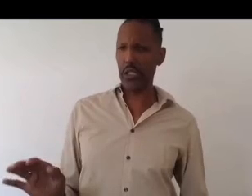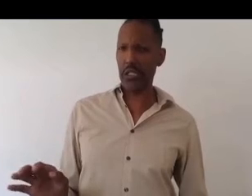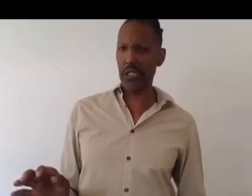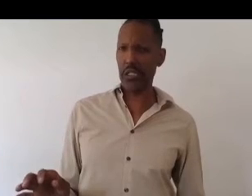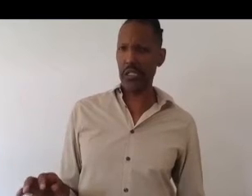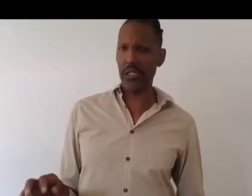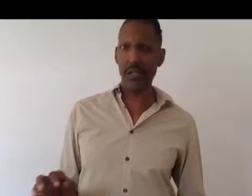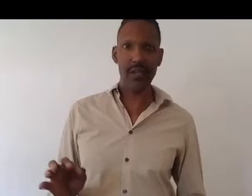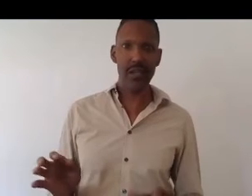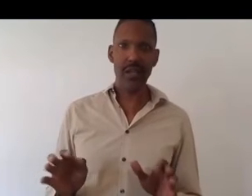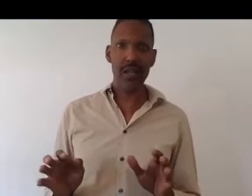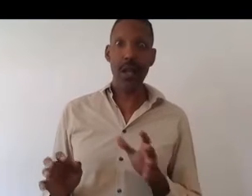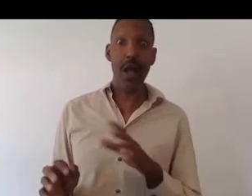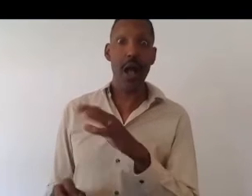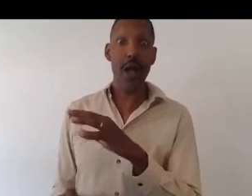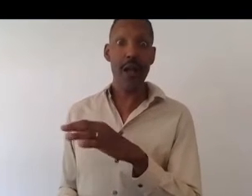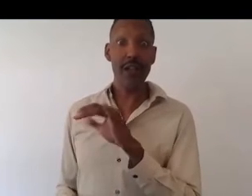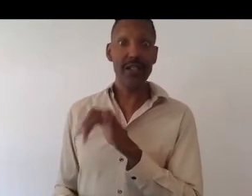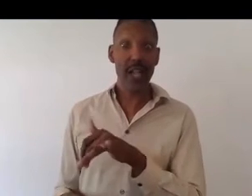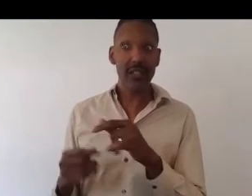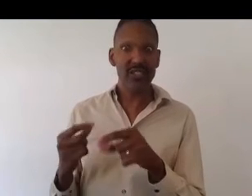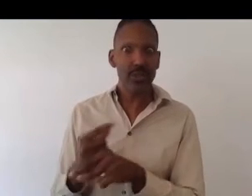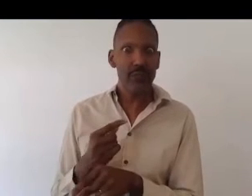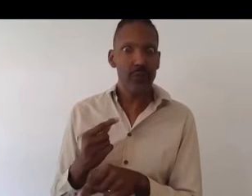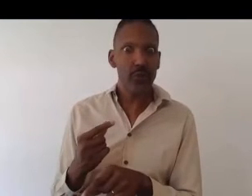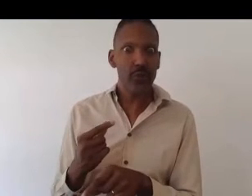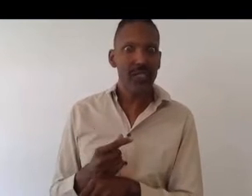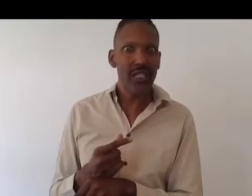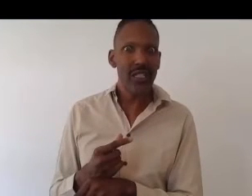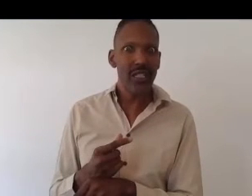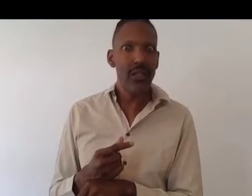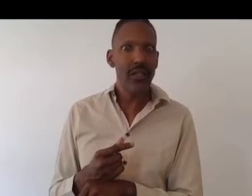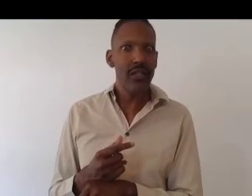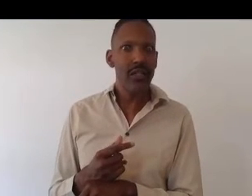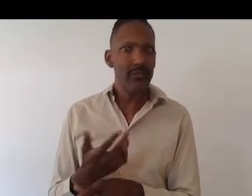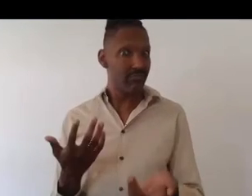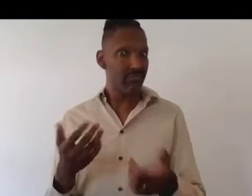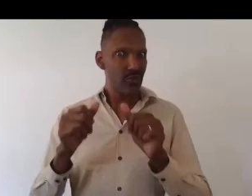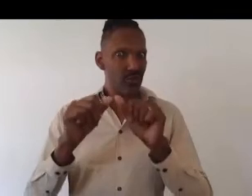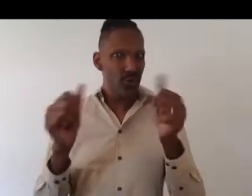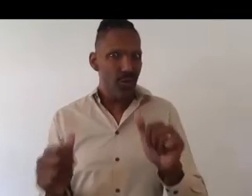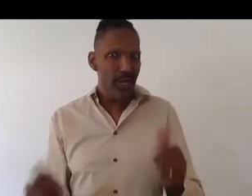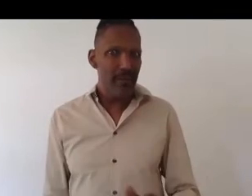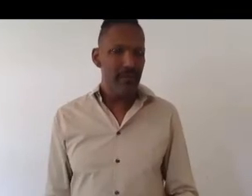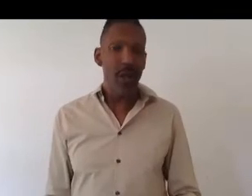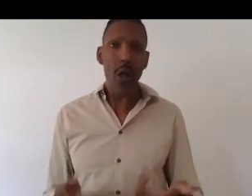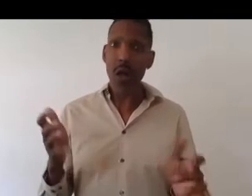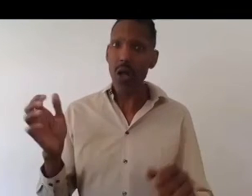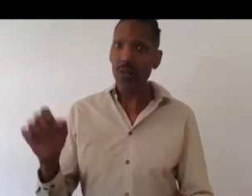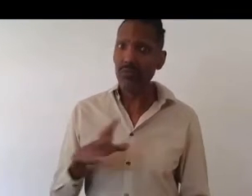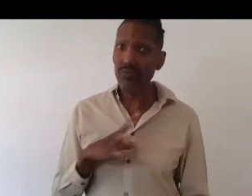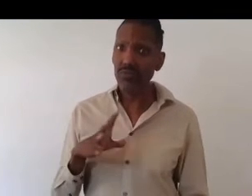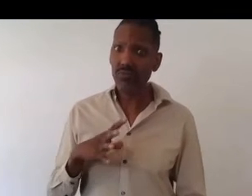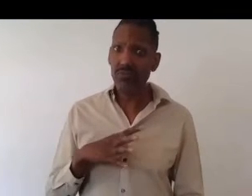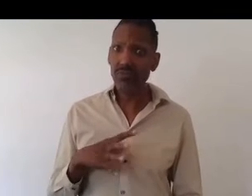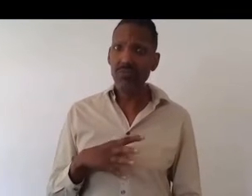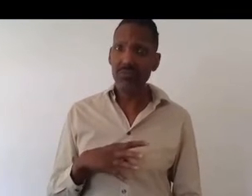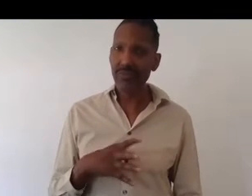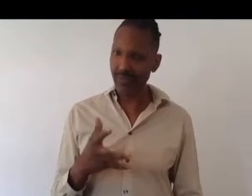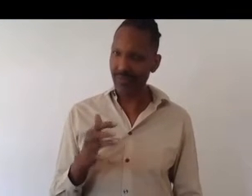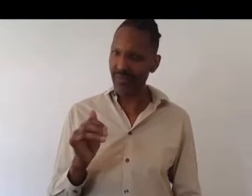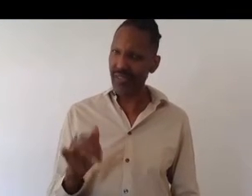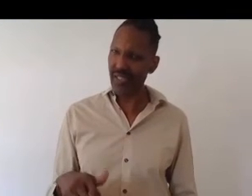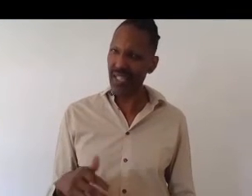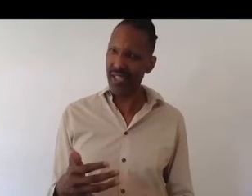shape? Yes, of course, come back here. Draw me a circle. But life, this is hard, especially right now during